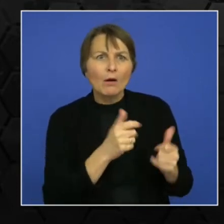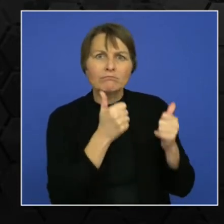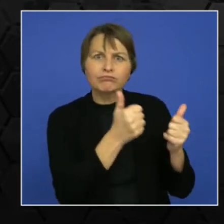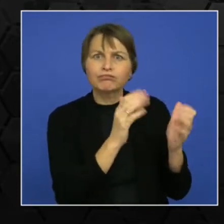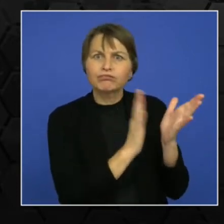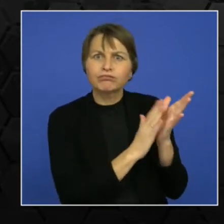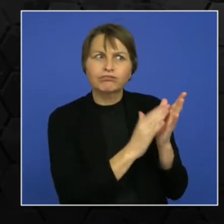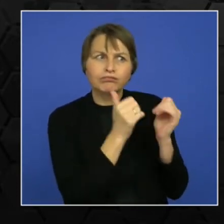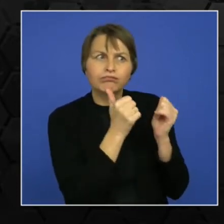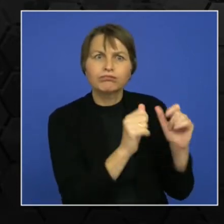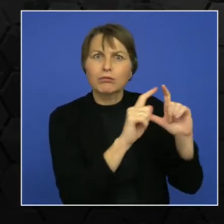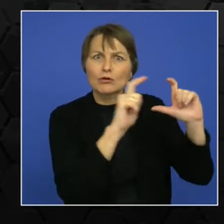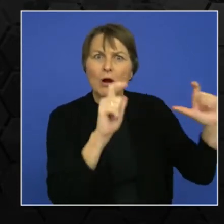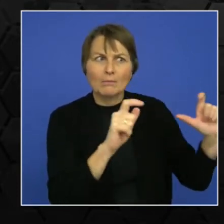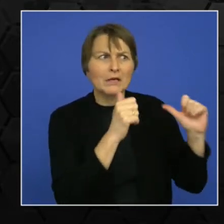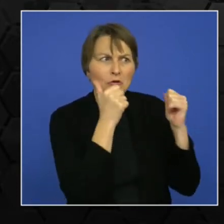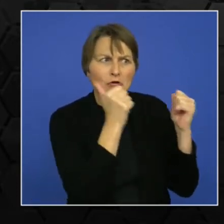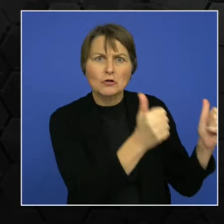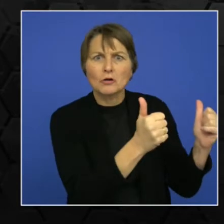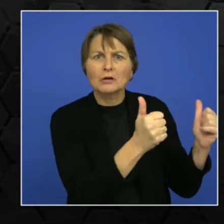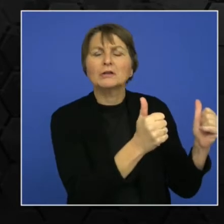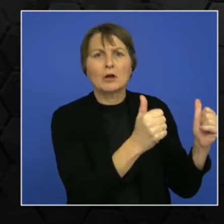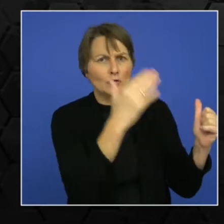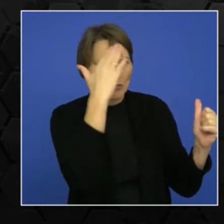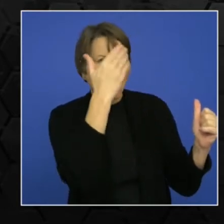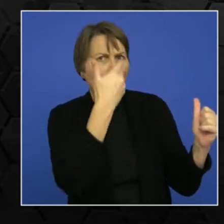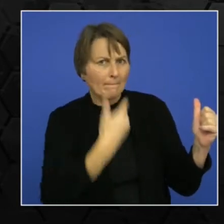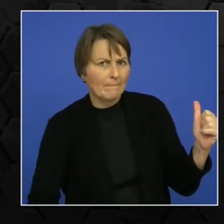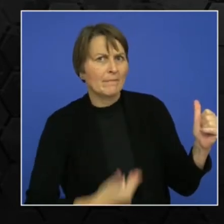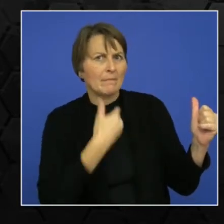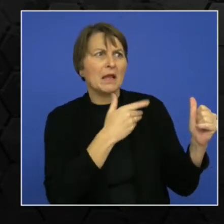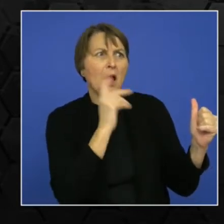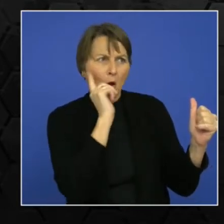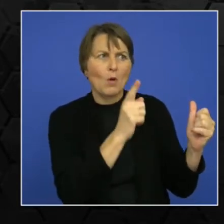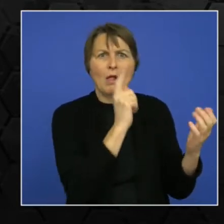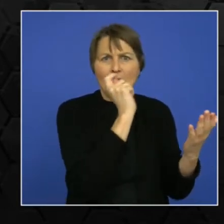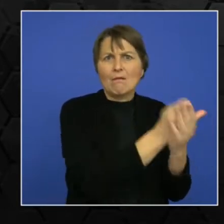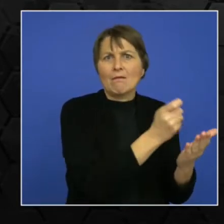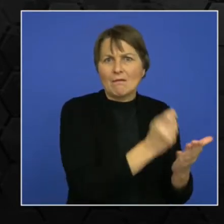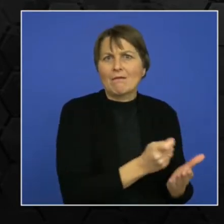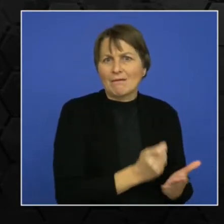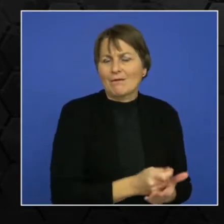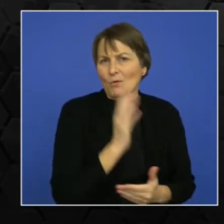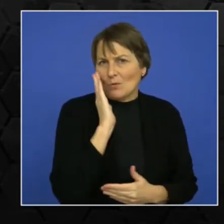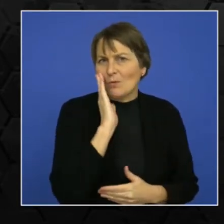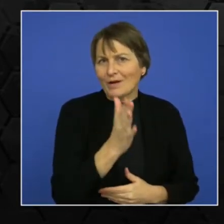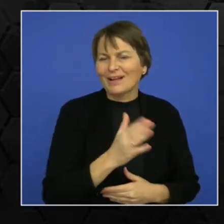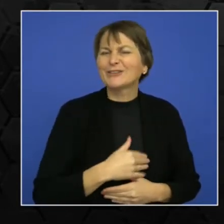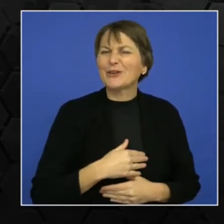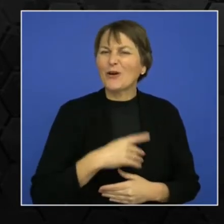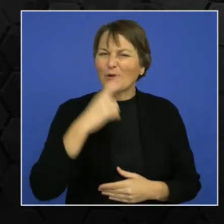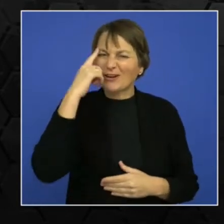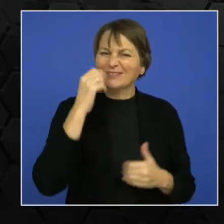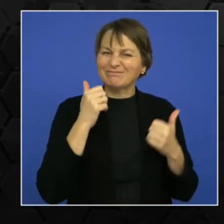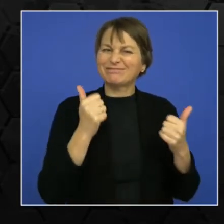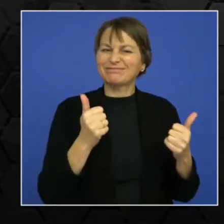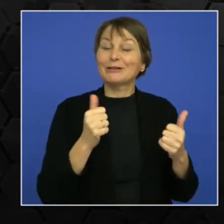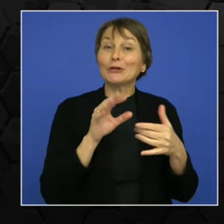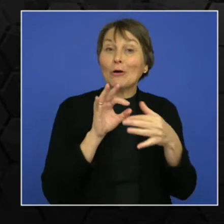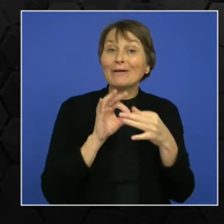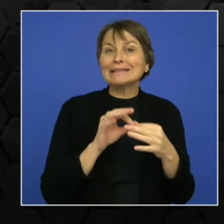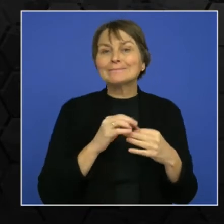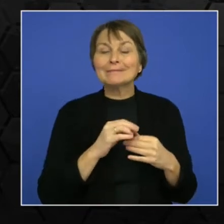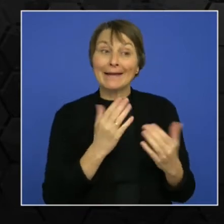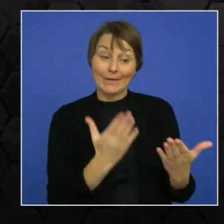recommendation system. So some of the cases that have to be taken care of is the first one is relevance. So the relevance itself is